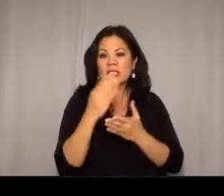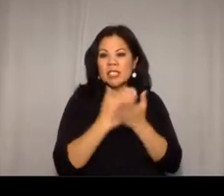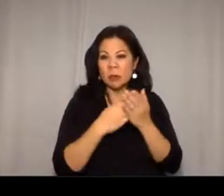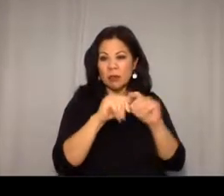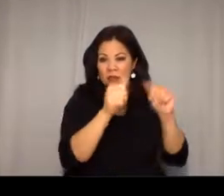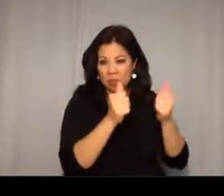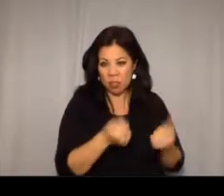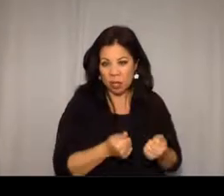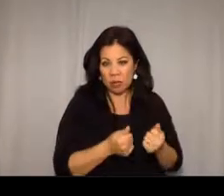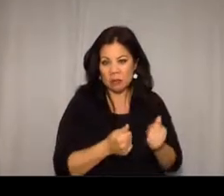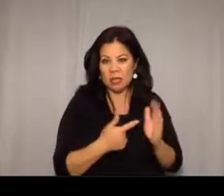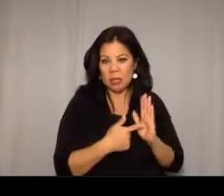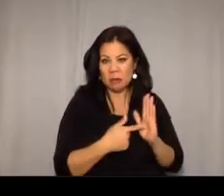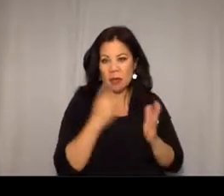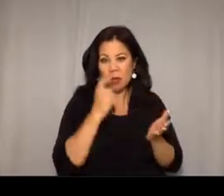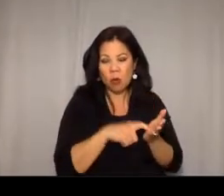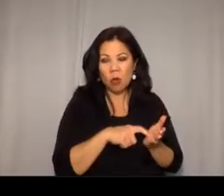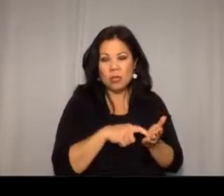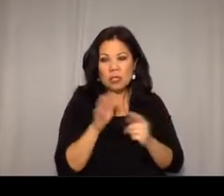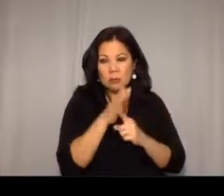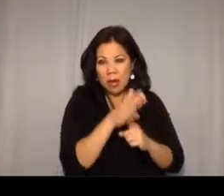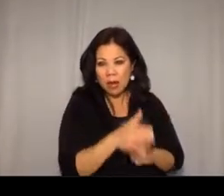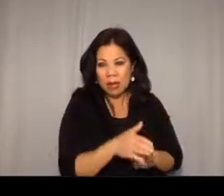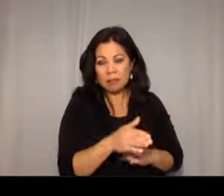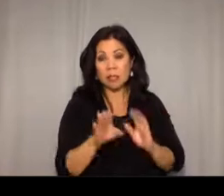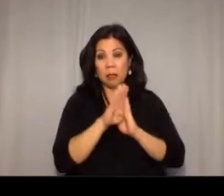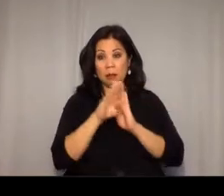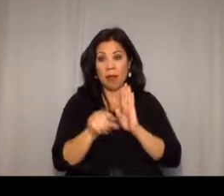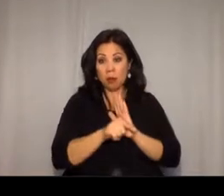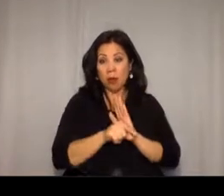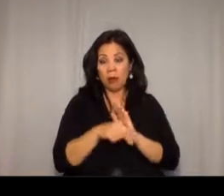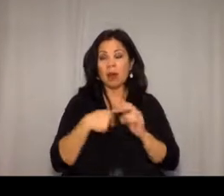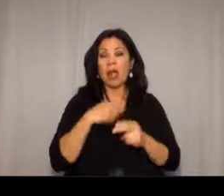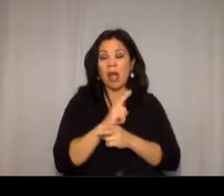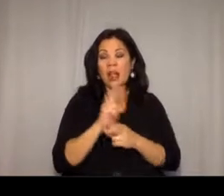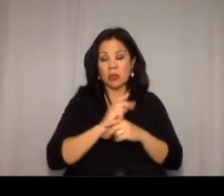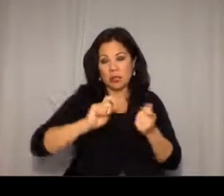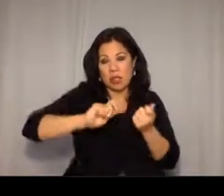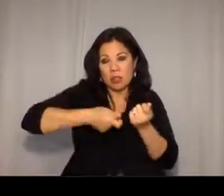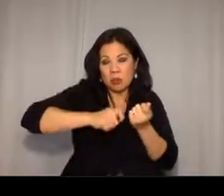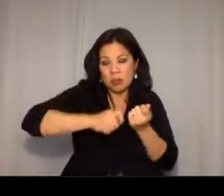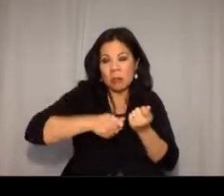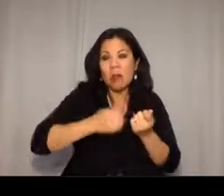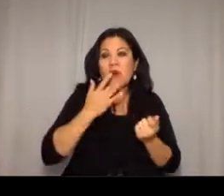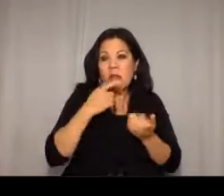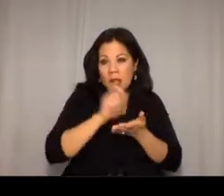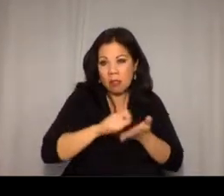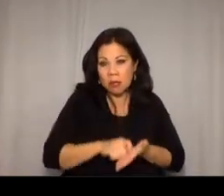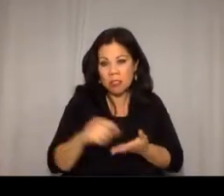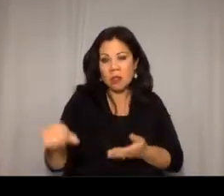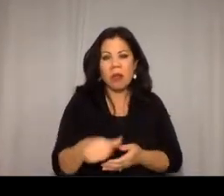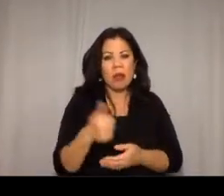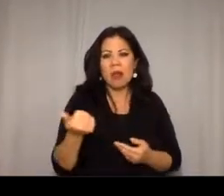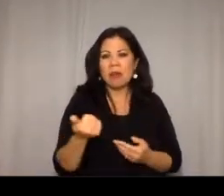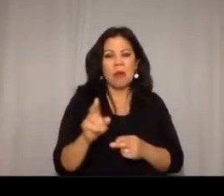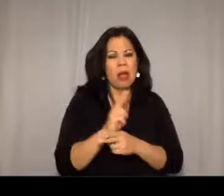like here in the leaves. This background was actually colored with this twistable colored pencil, and all the rest is done